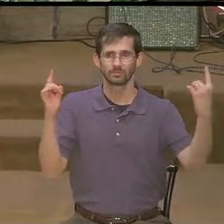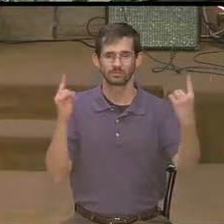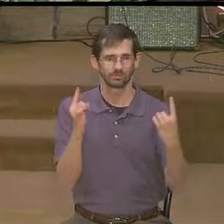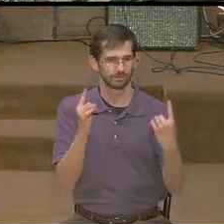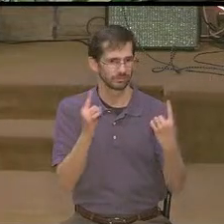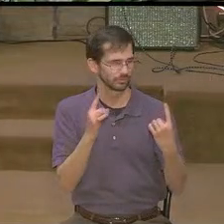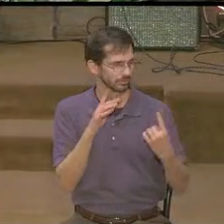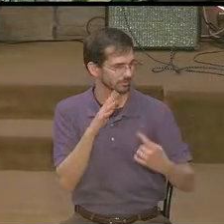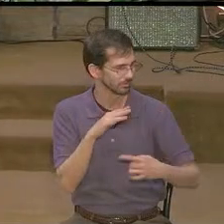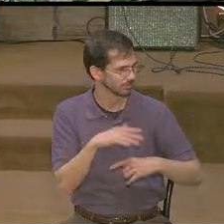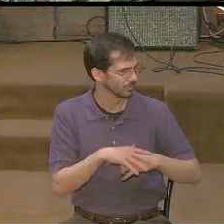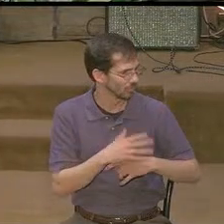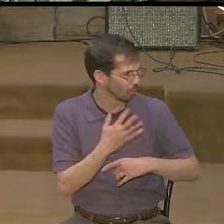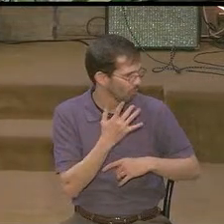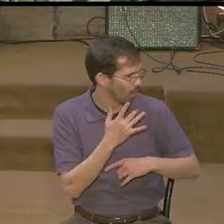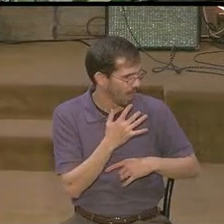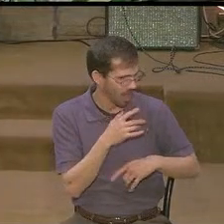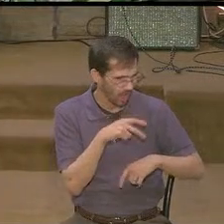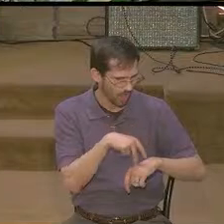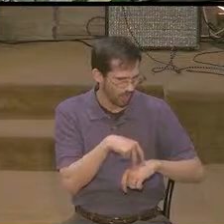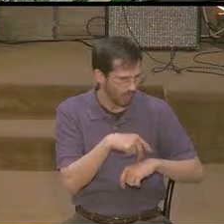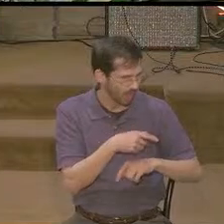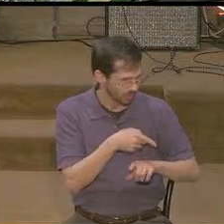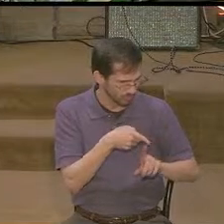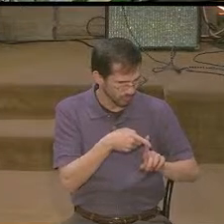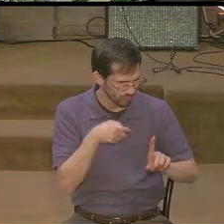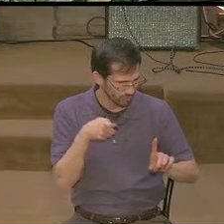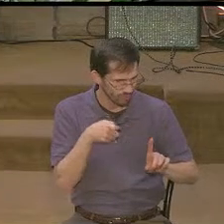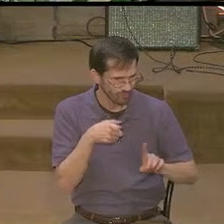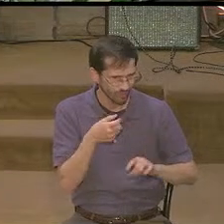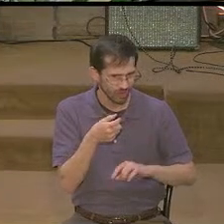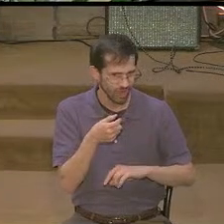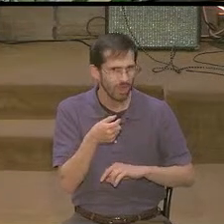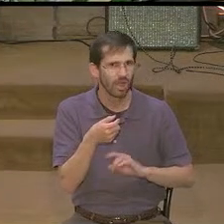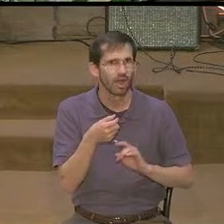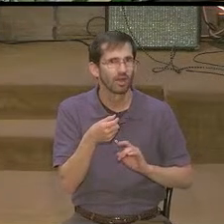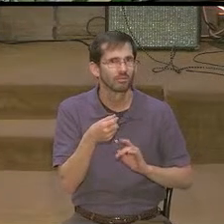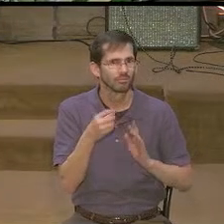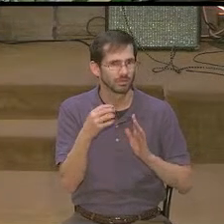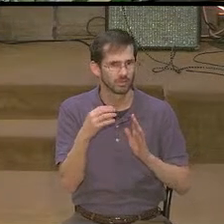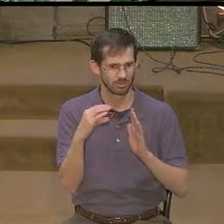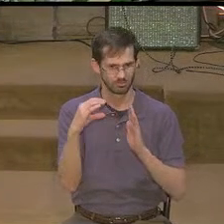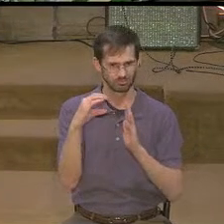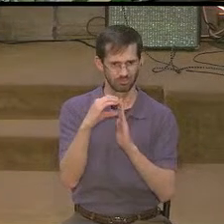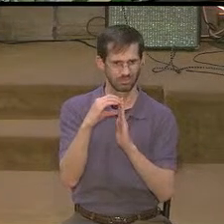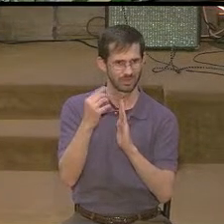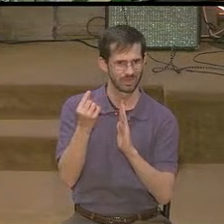why do you stand gazing up into heaven? This same Jesus